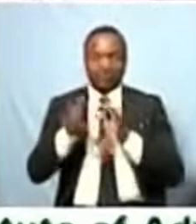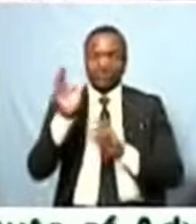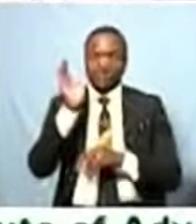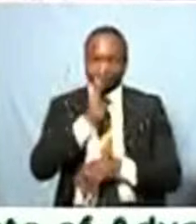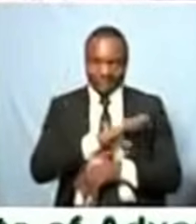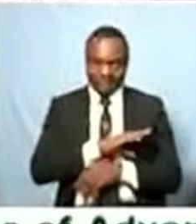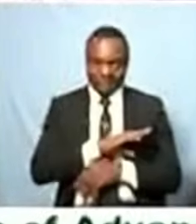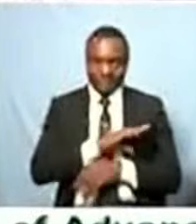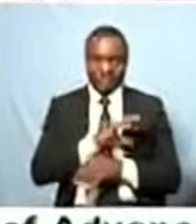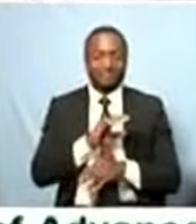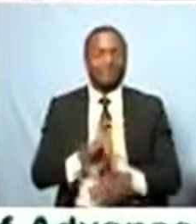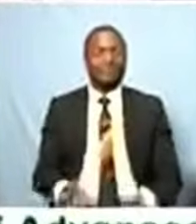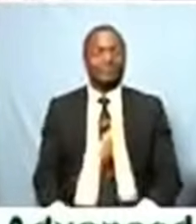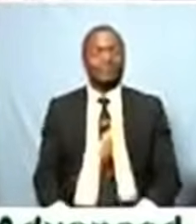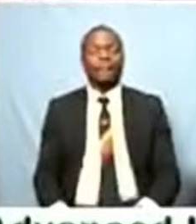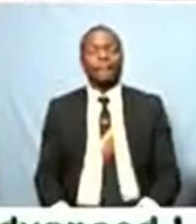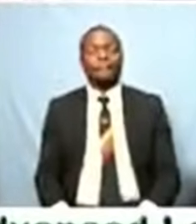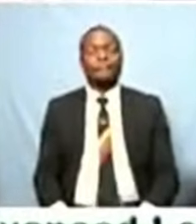debated and provided